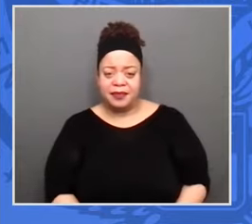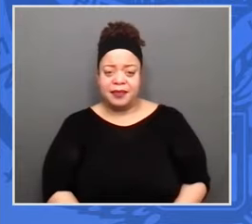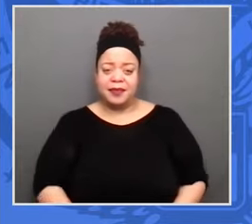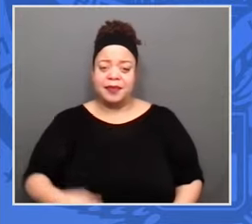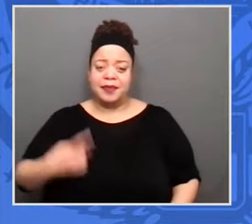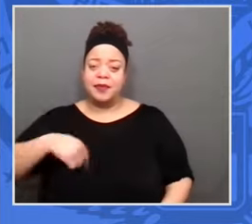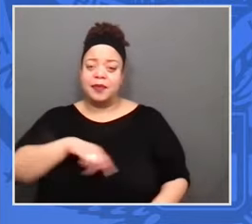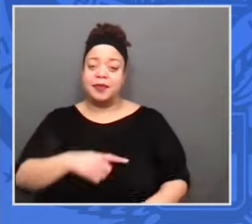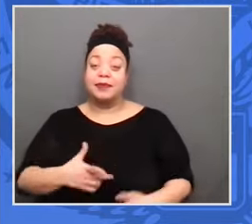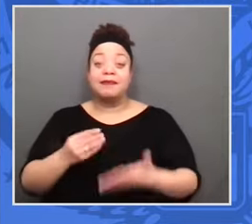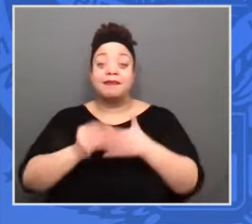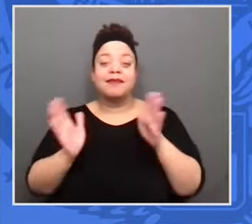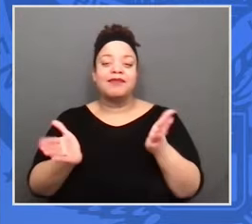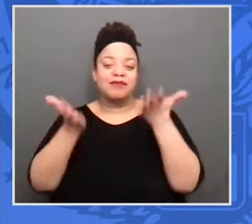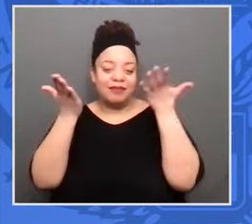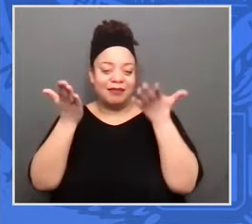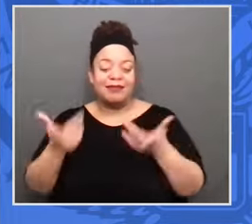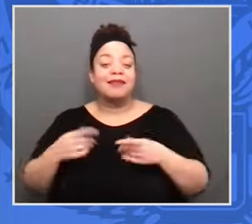insecurity.